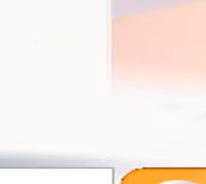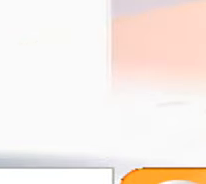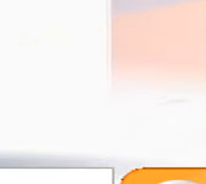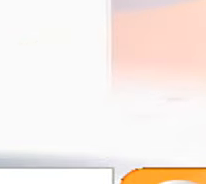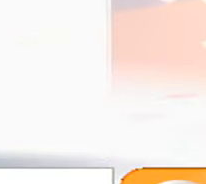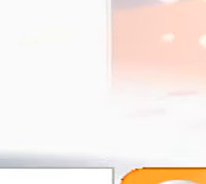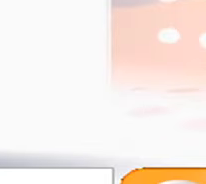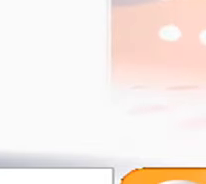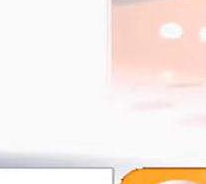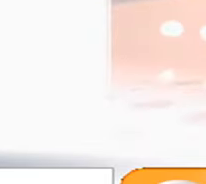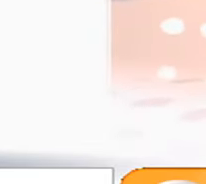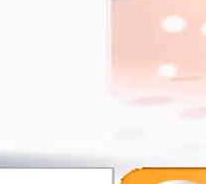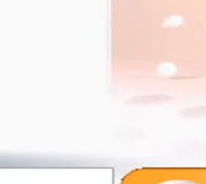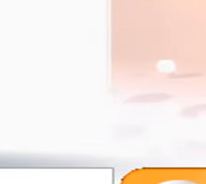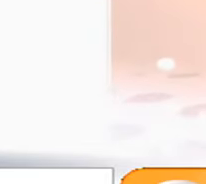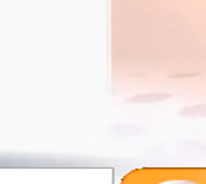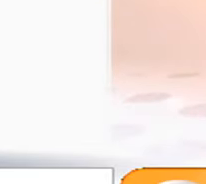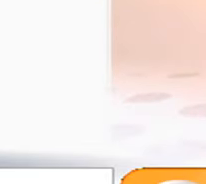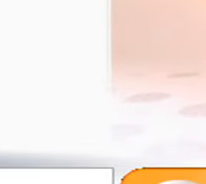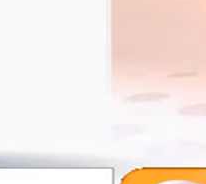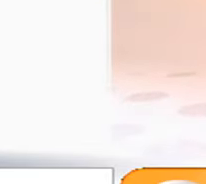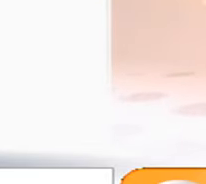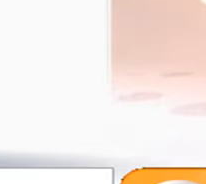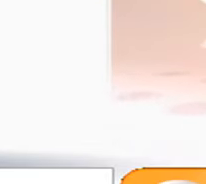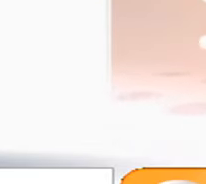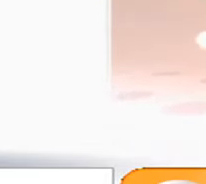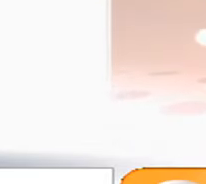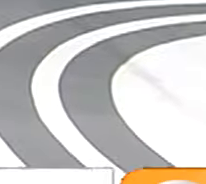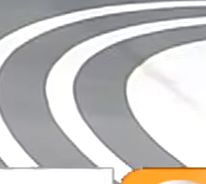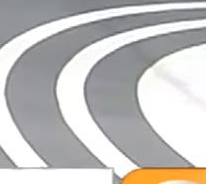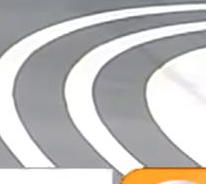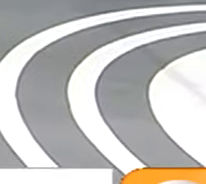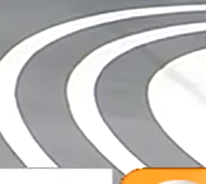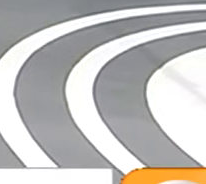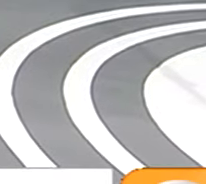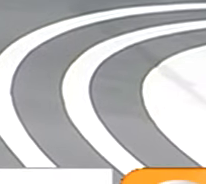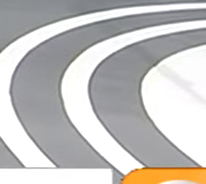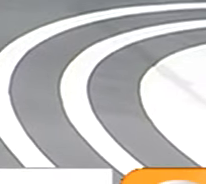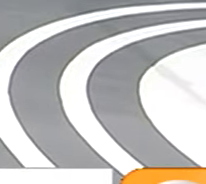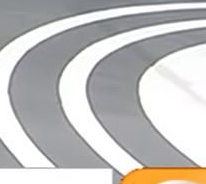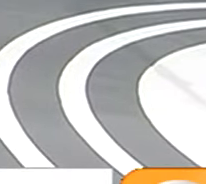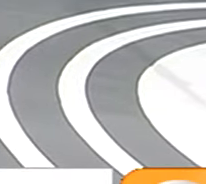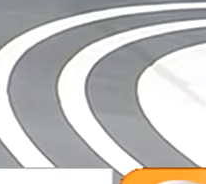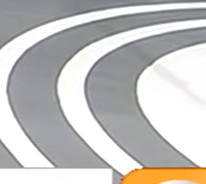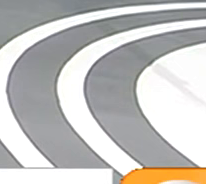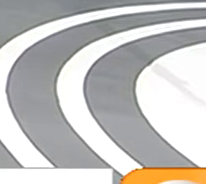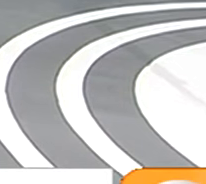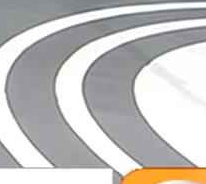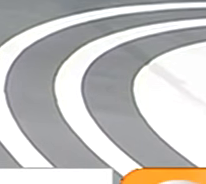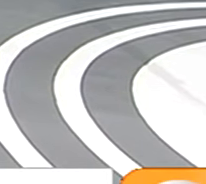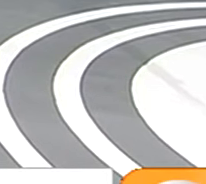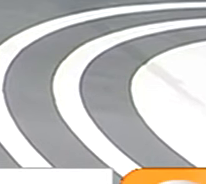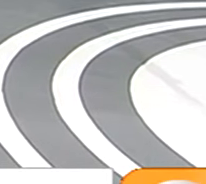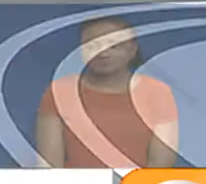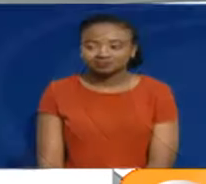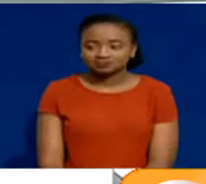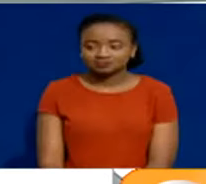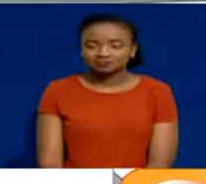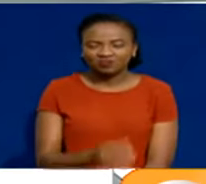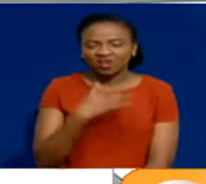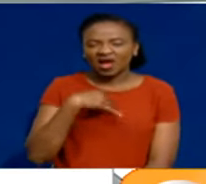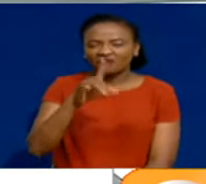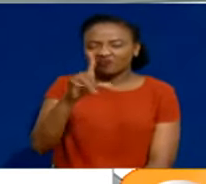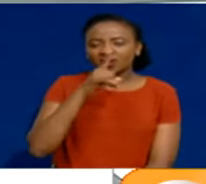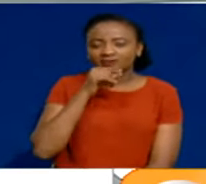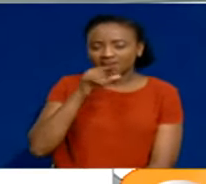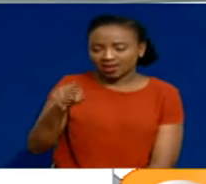hopefuls as the incumbent exits? Kakamega County. Yeah, there is one bright fellow. There